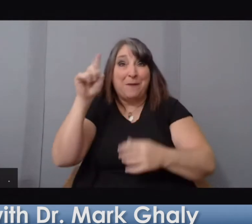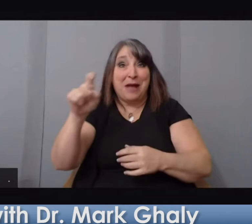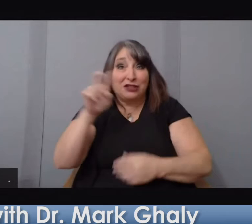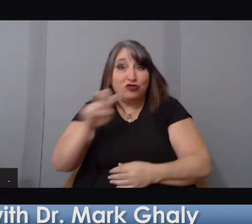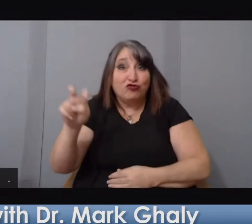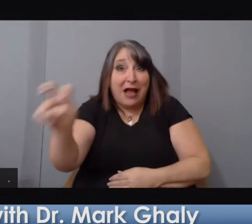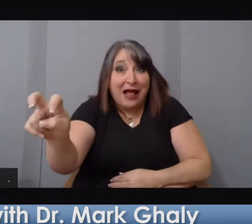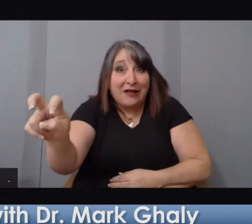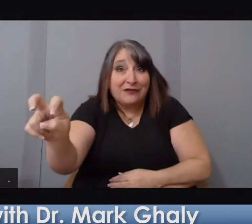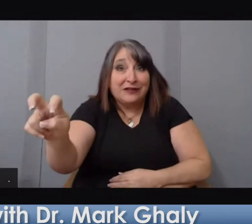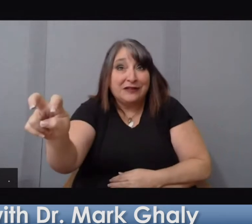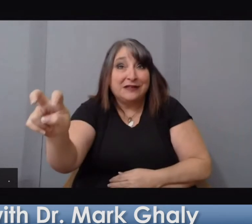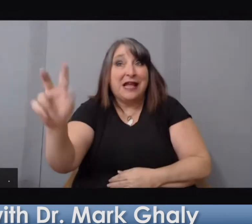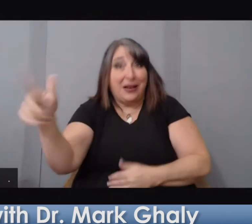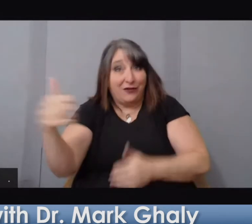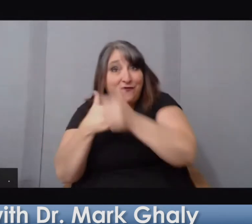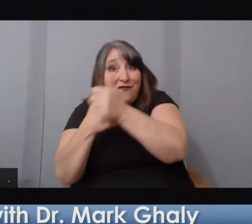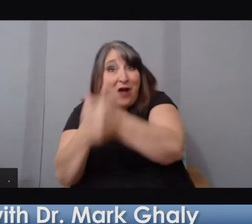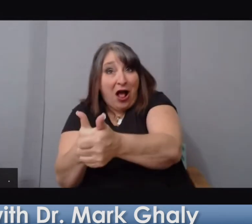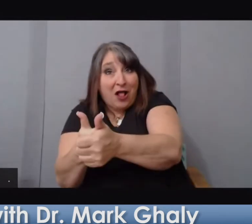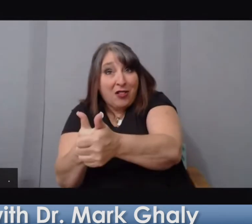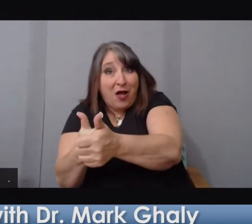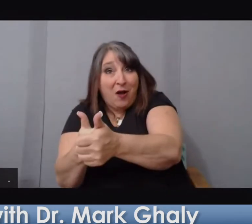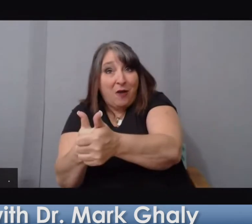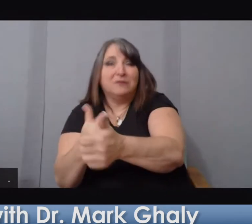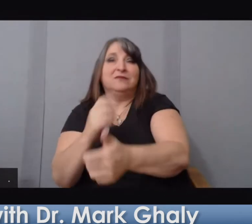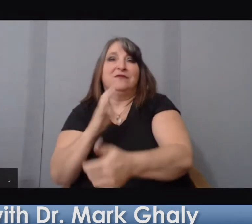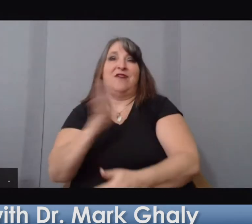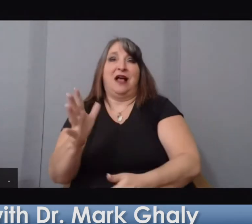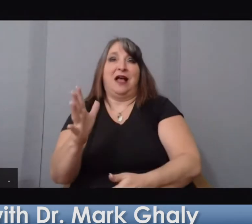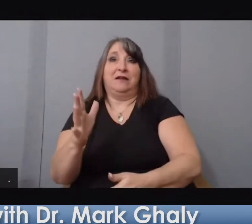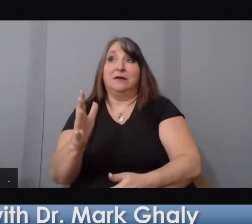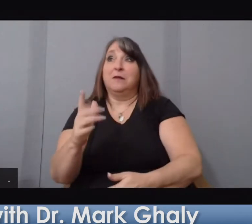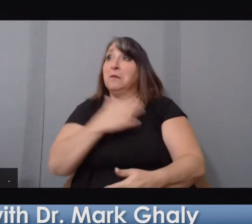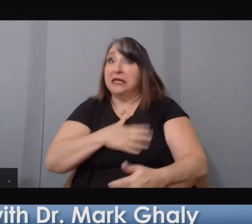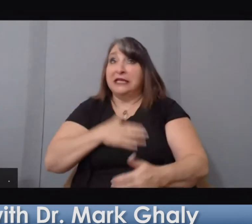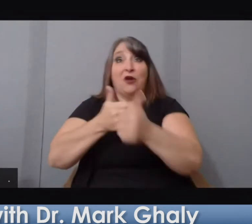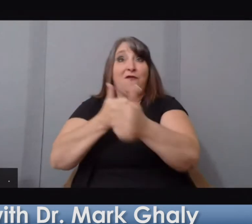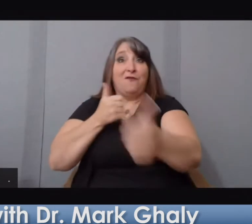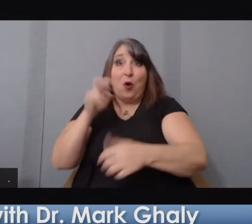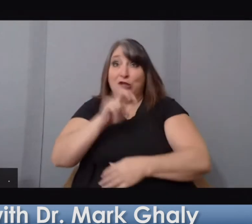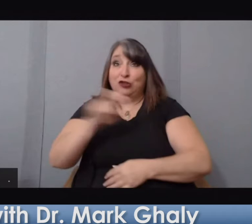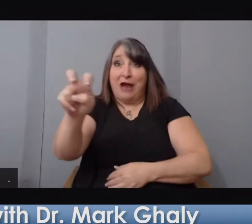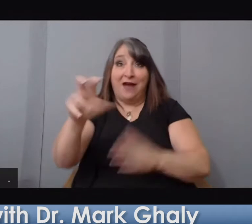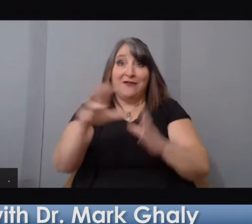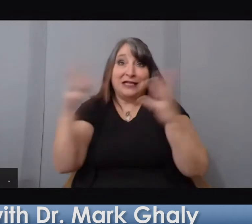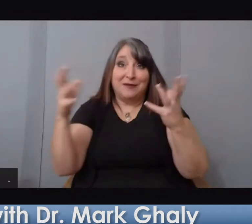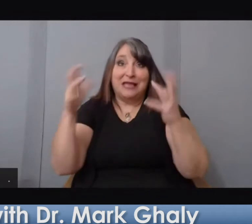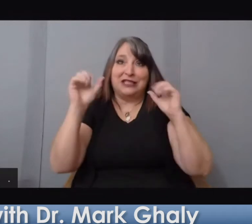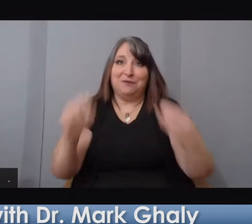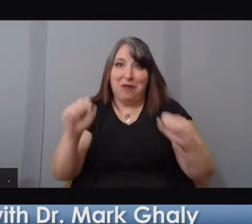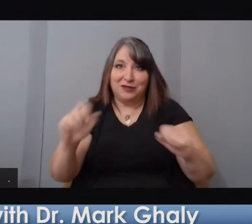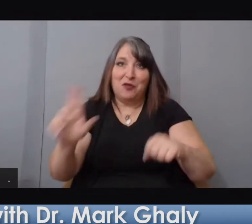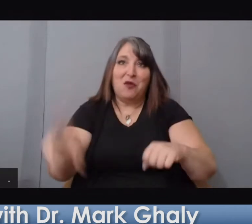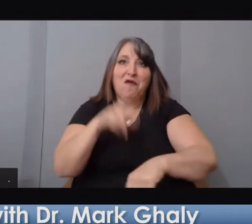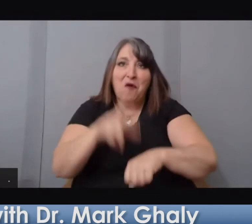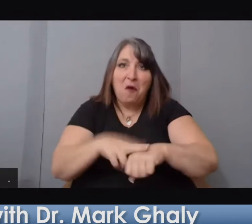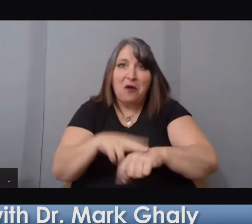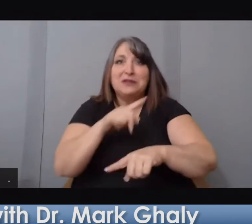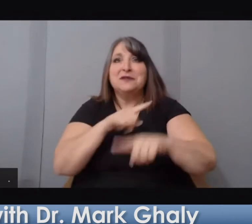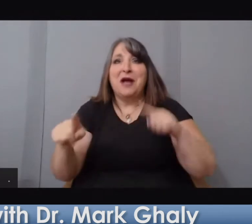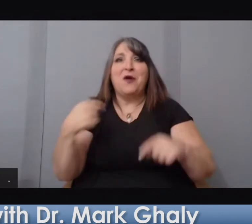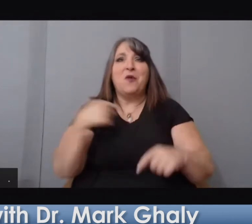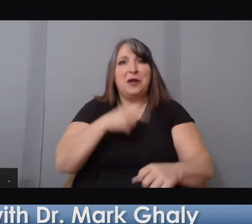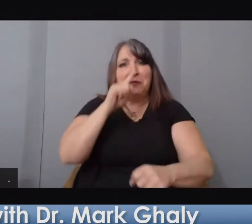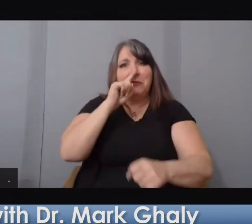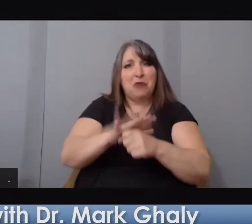and foremost to avoid it as much as possible, that is going to be an approach and a commitment to Californians